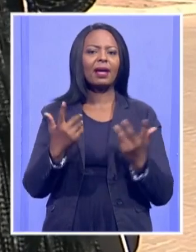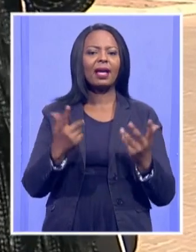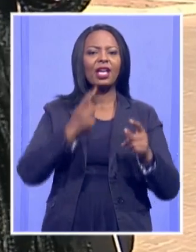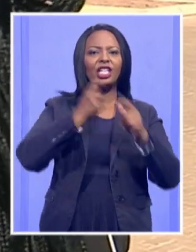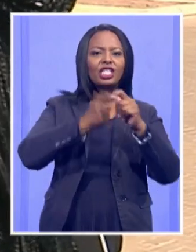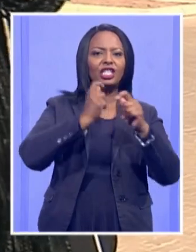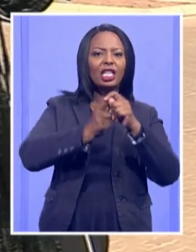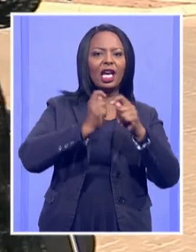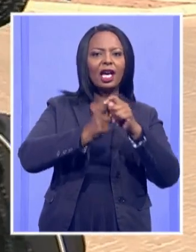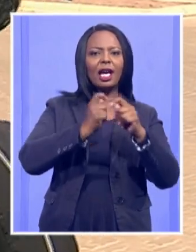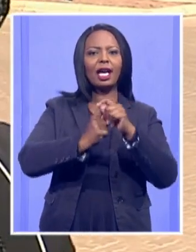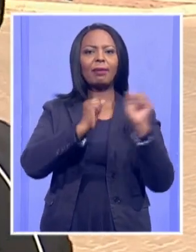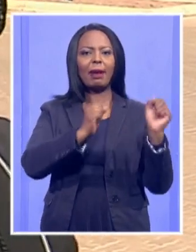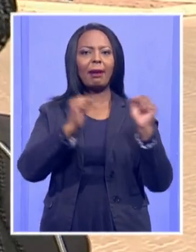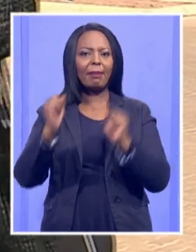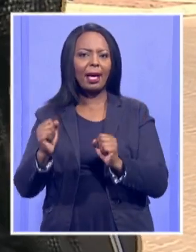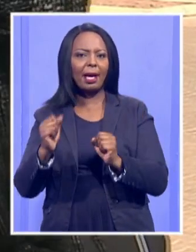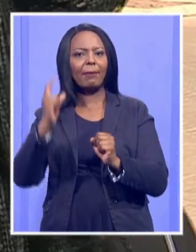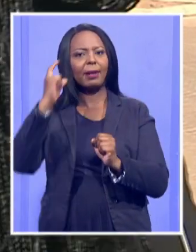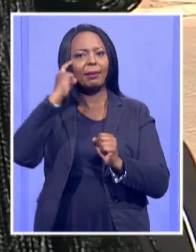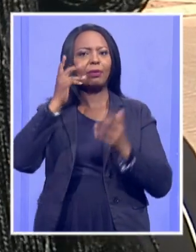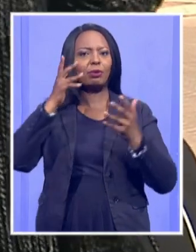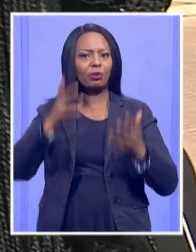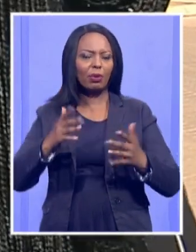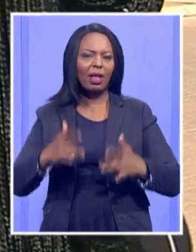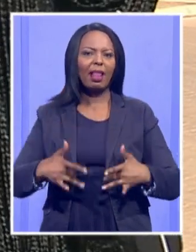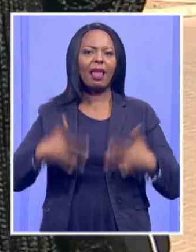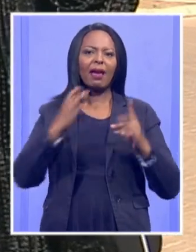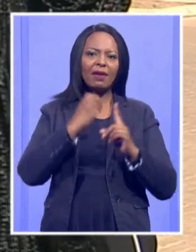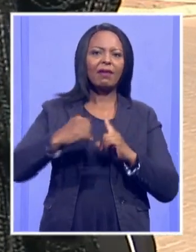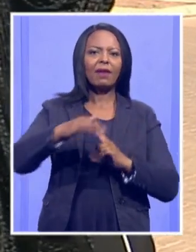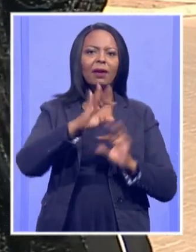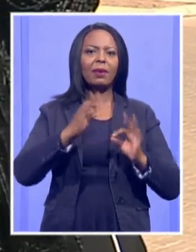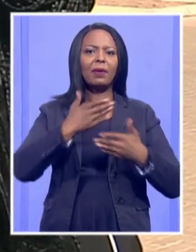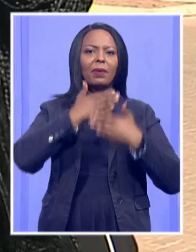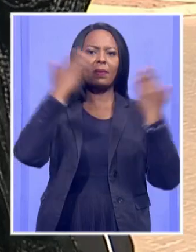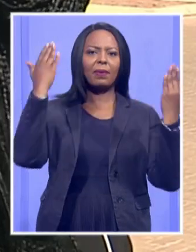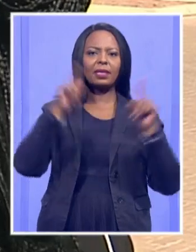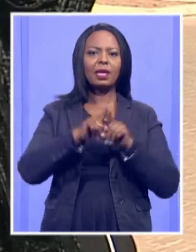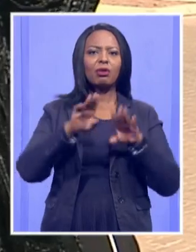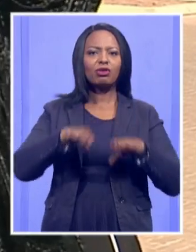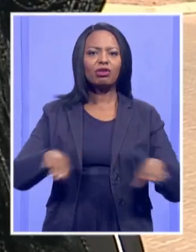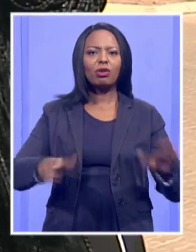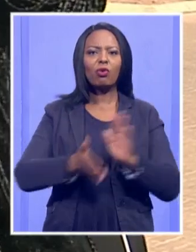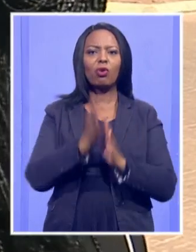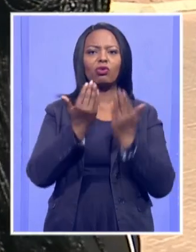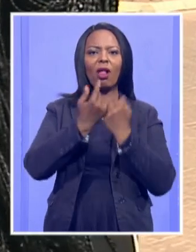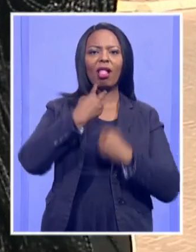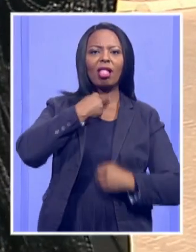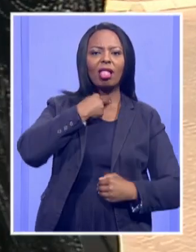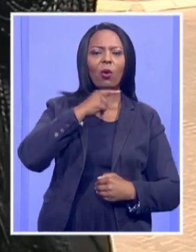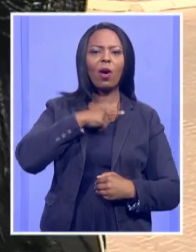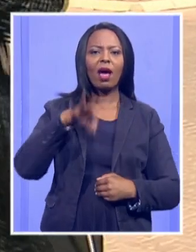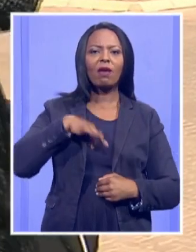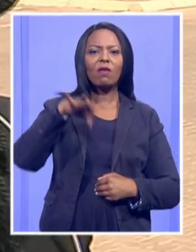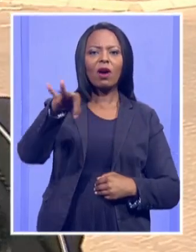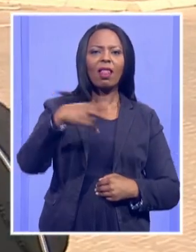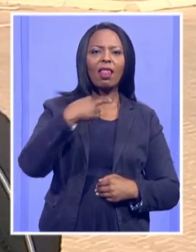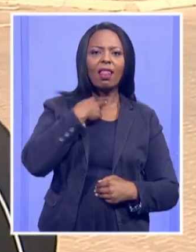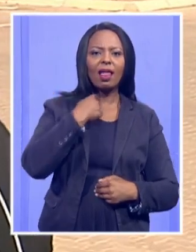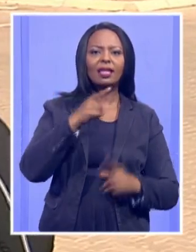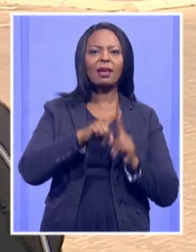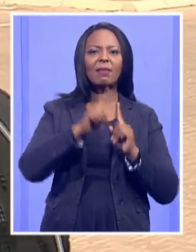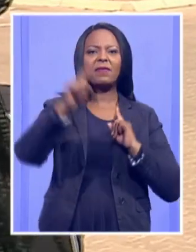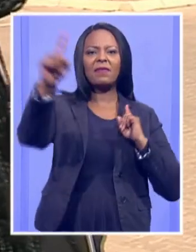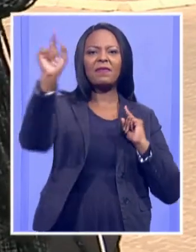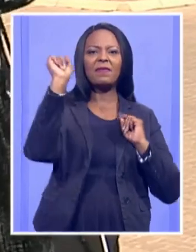not a suitable environment for someone to live in. Of course, children as well not making their way to school as they cannot afford it and the distance is